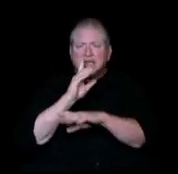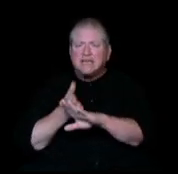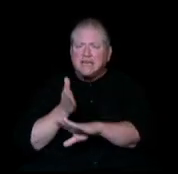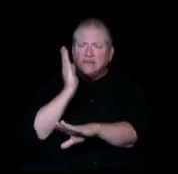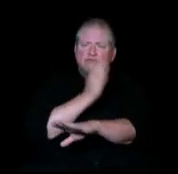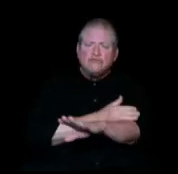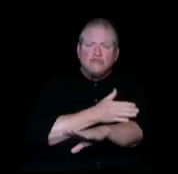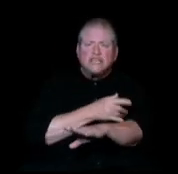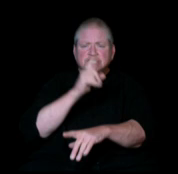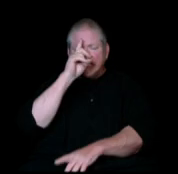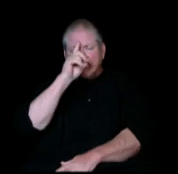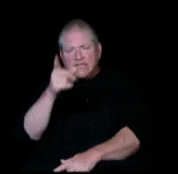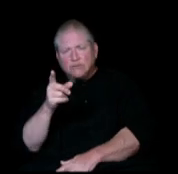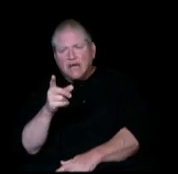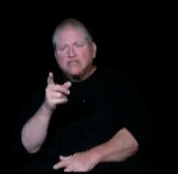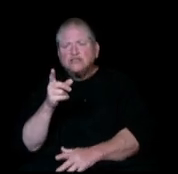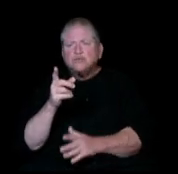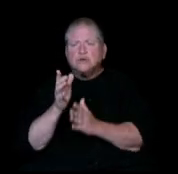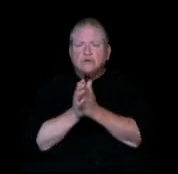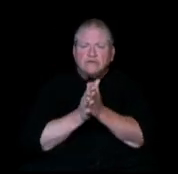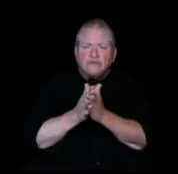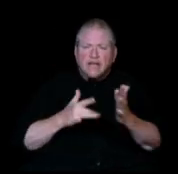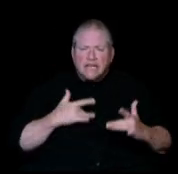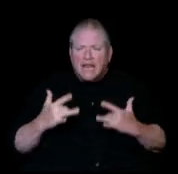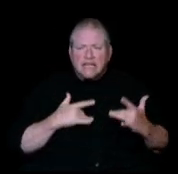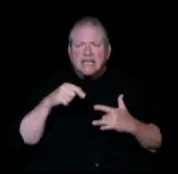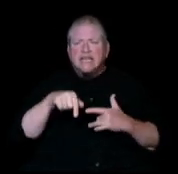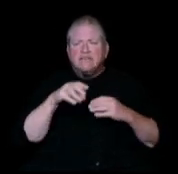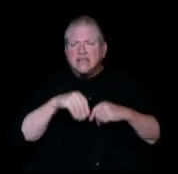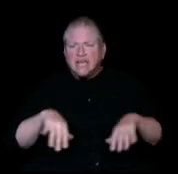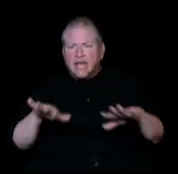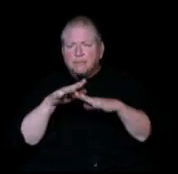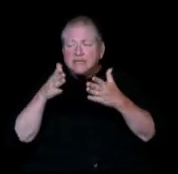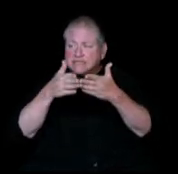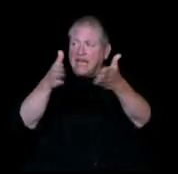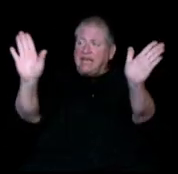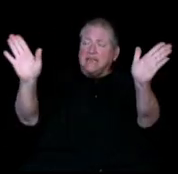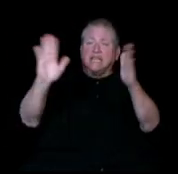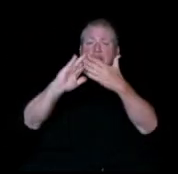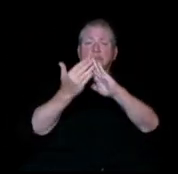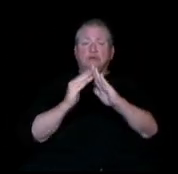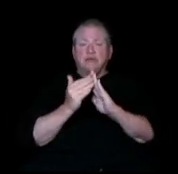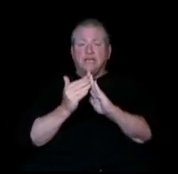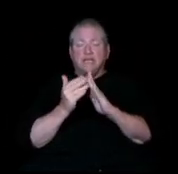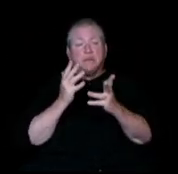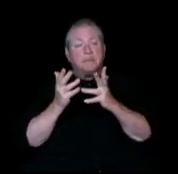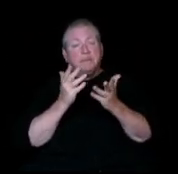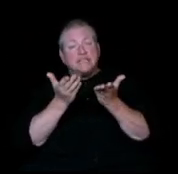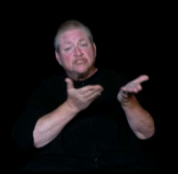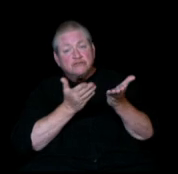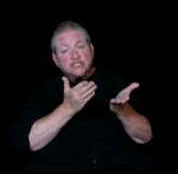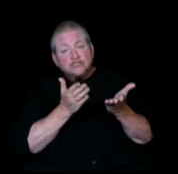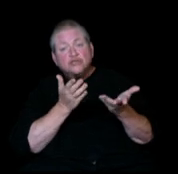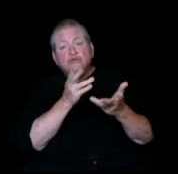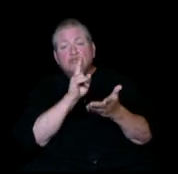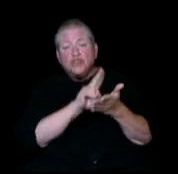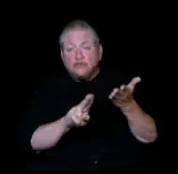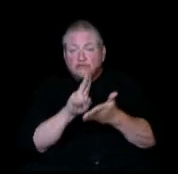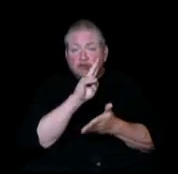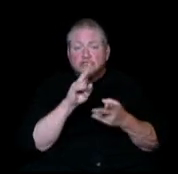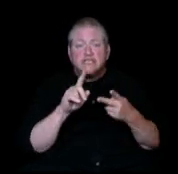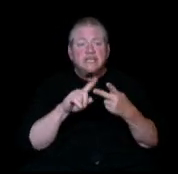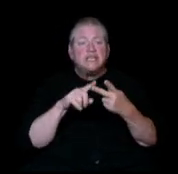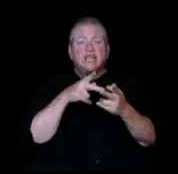have enriched the intellectual vitality of the campus and the broader community. This work may include service to the university or the